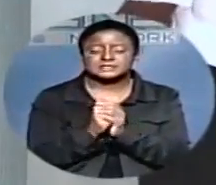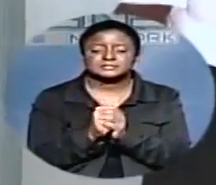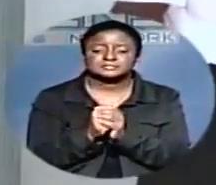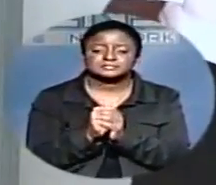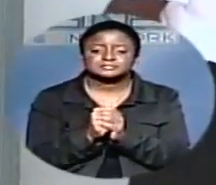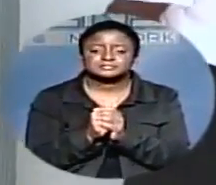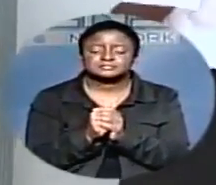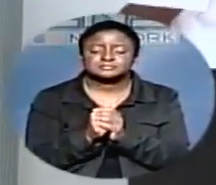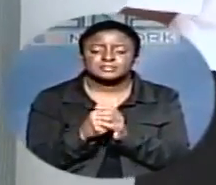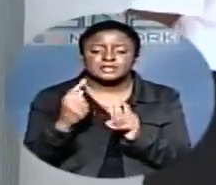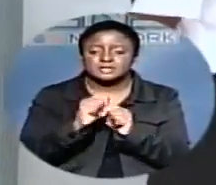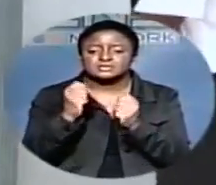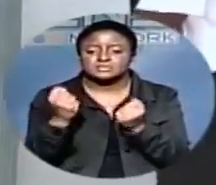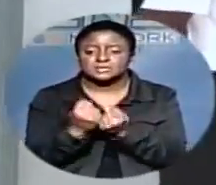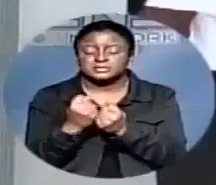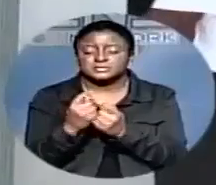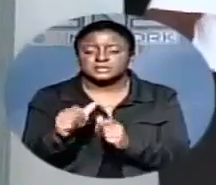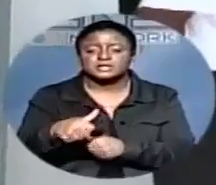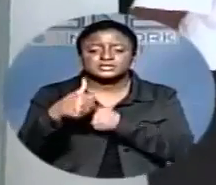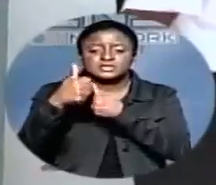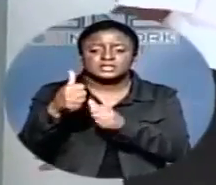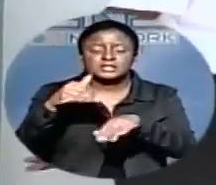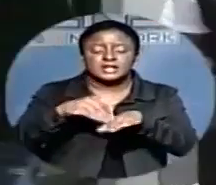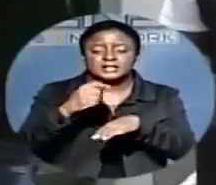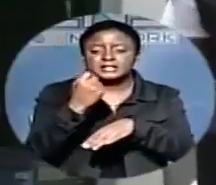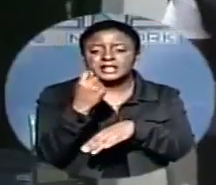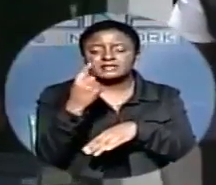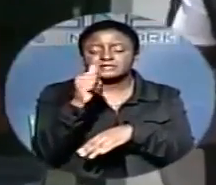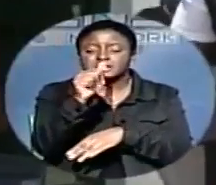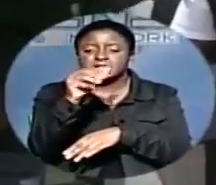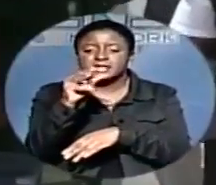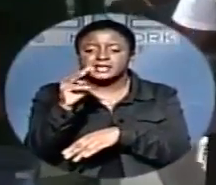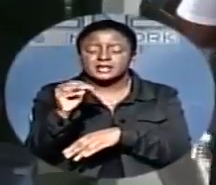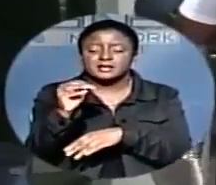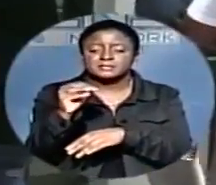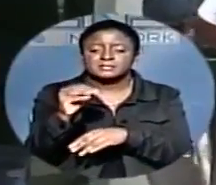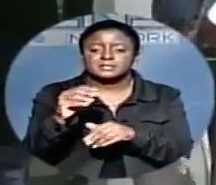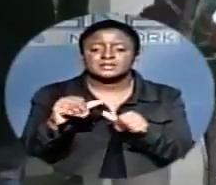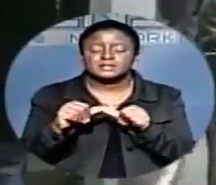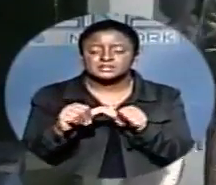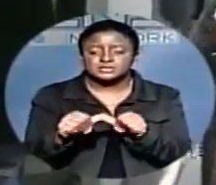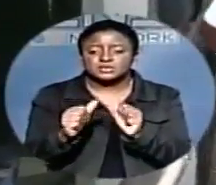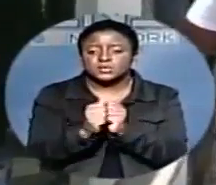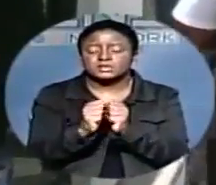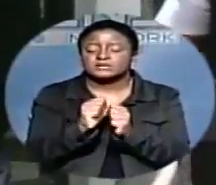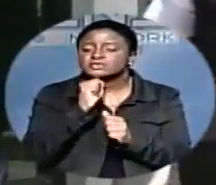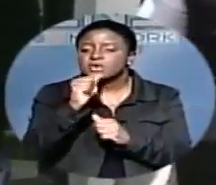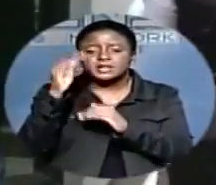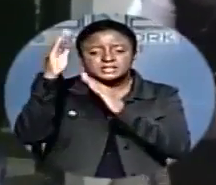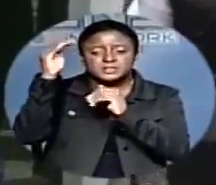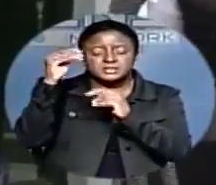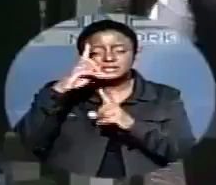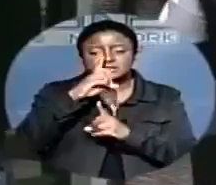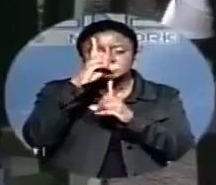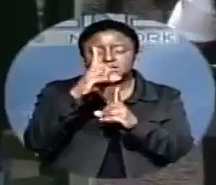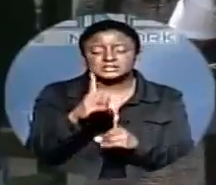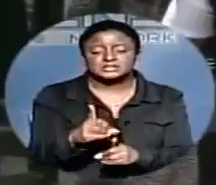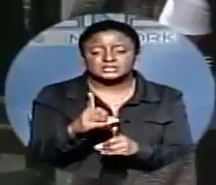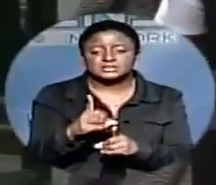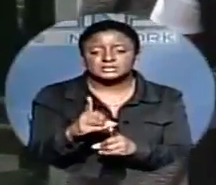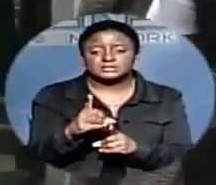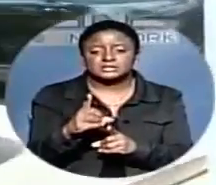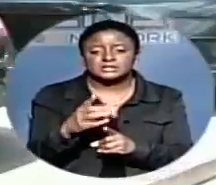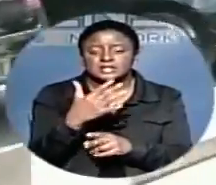tribunal adjourned at 11 a.m., resuming half an hour later with an unexpected decision. The panel decided to refer the matter back to the